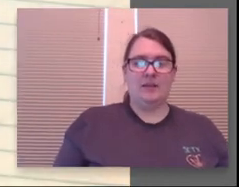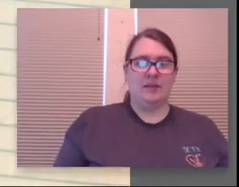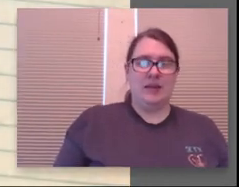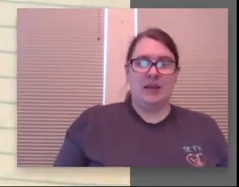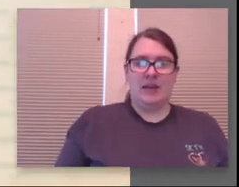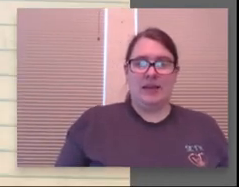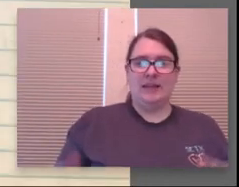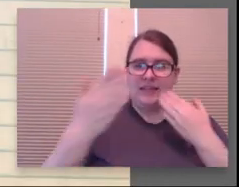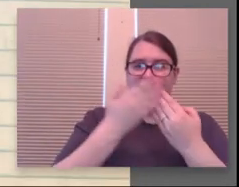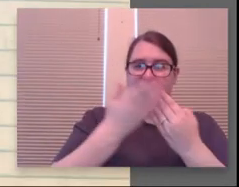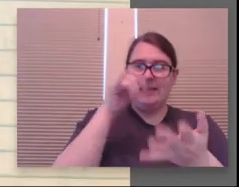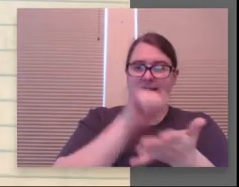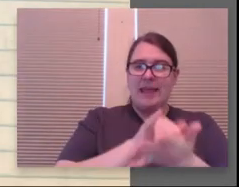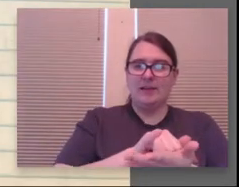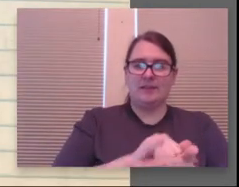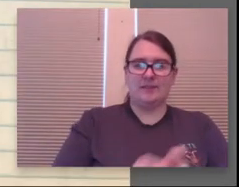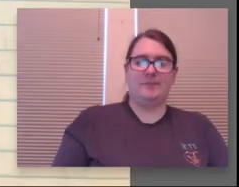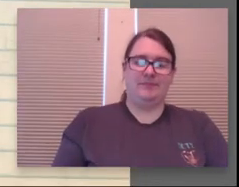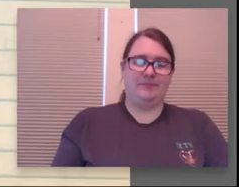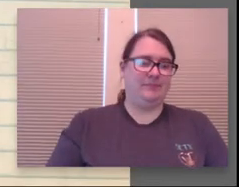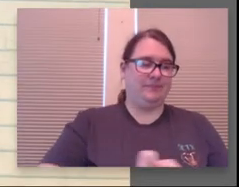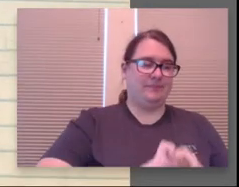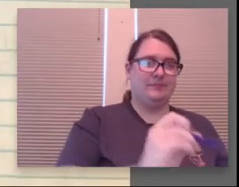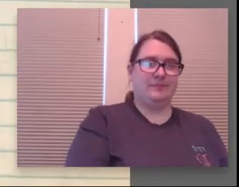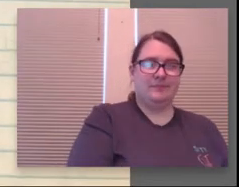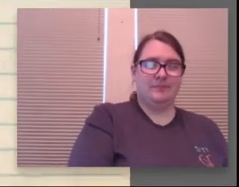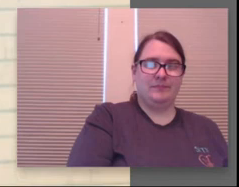Okay, it's as easy as that.